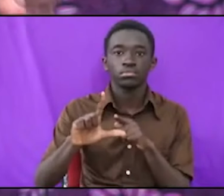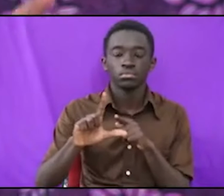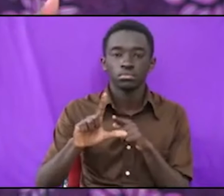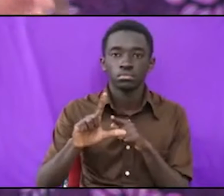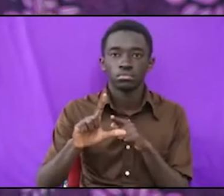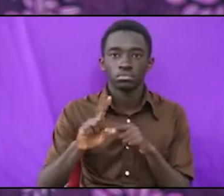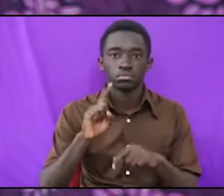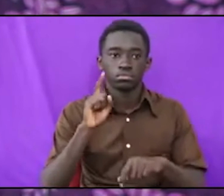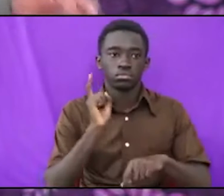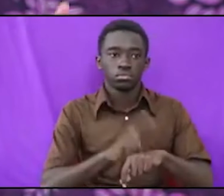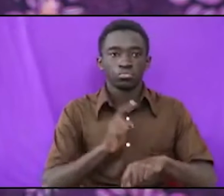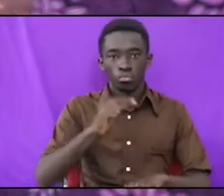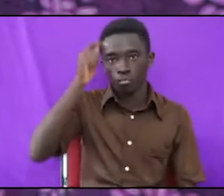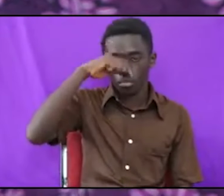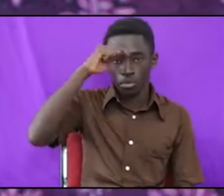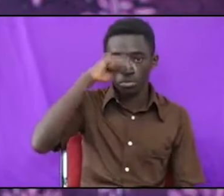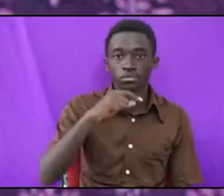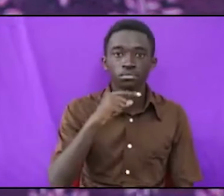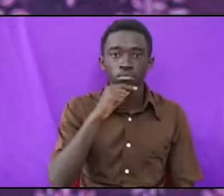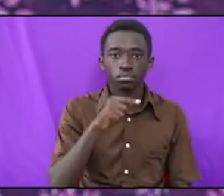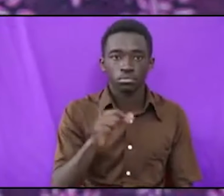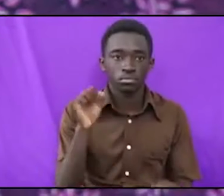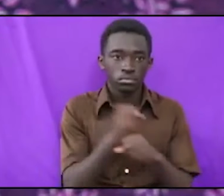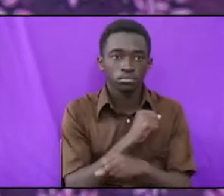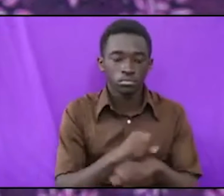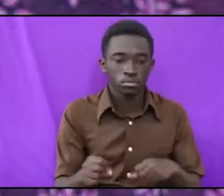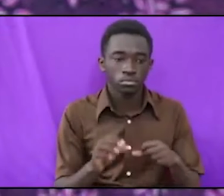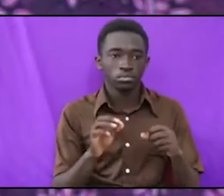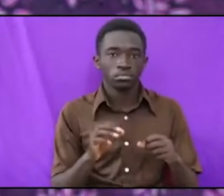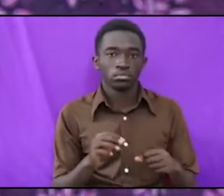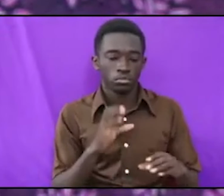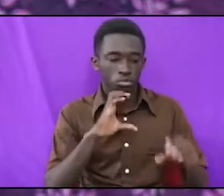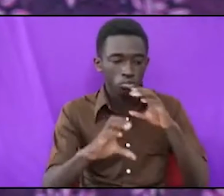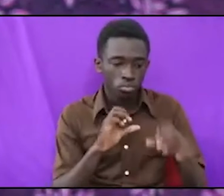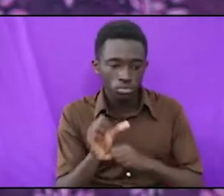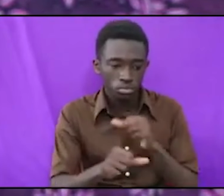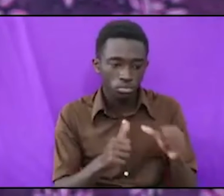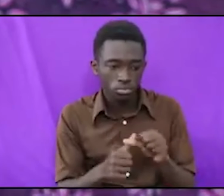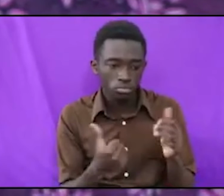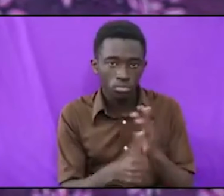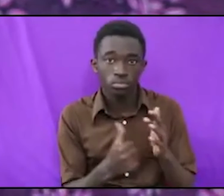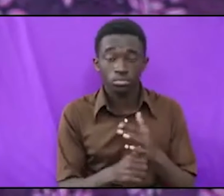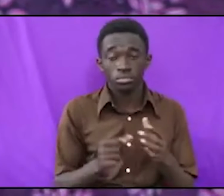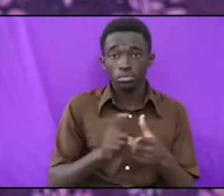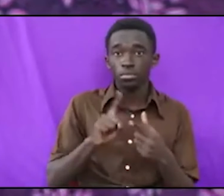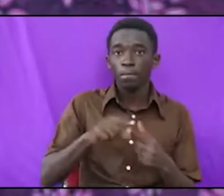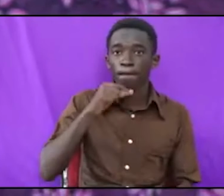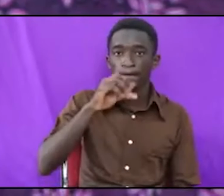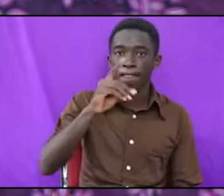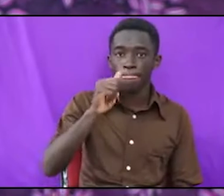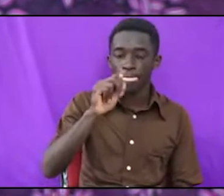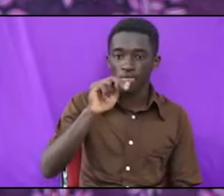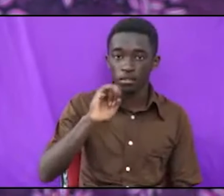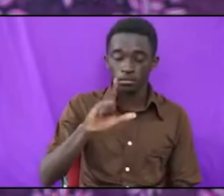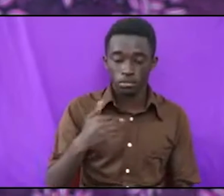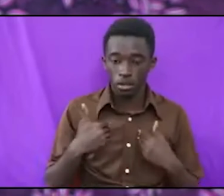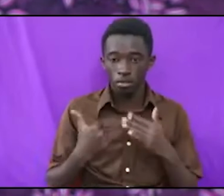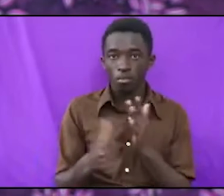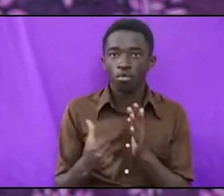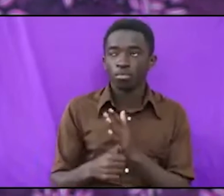when the wise men, the enchanters, could not interpret and the life of Daniel was at risk. God came through